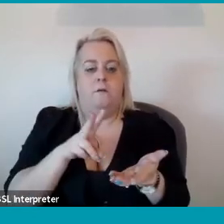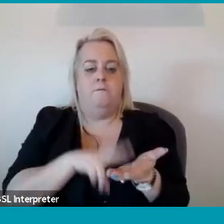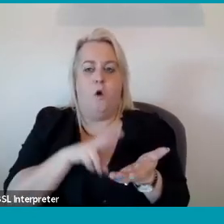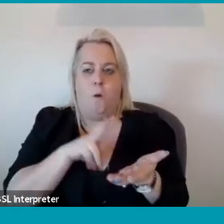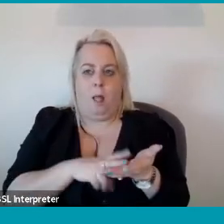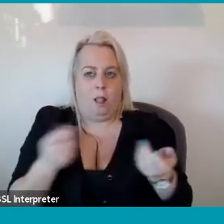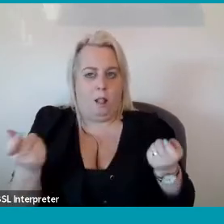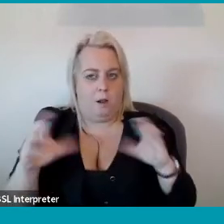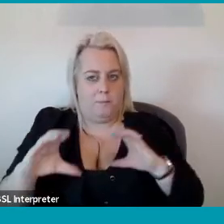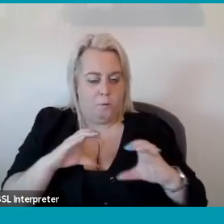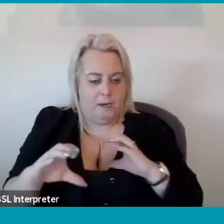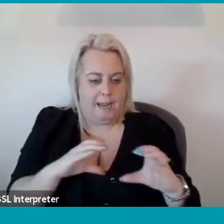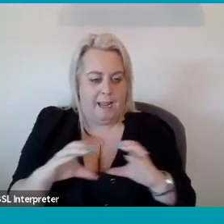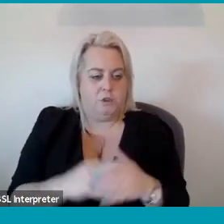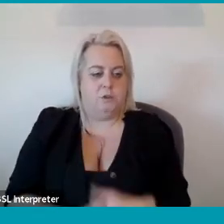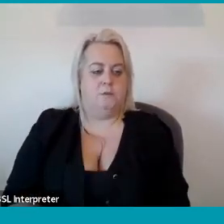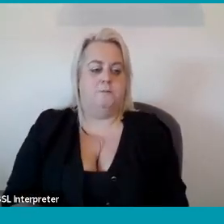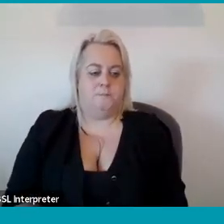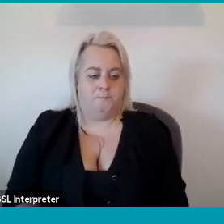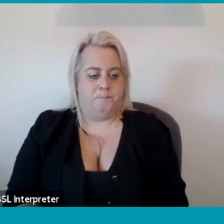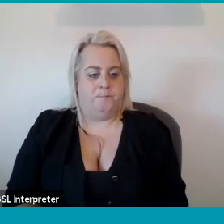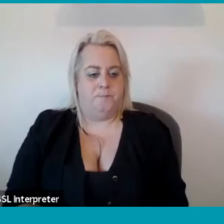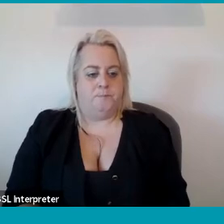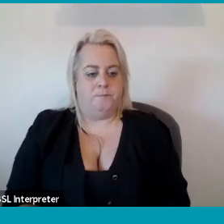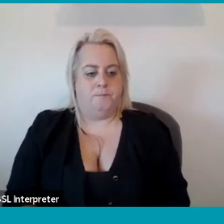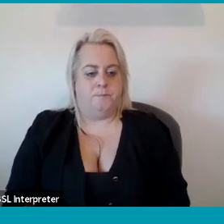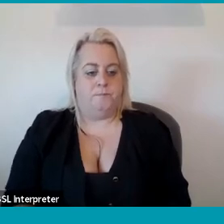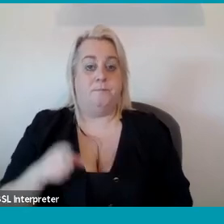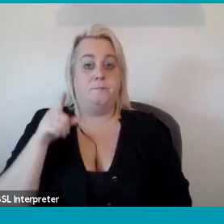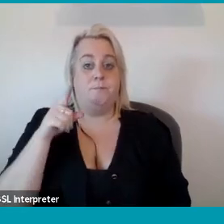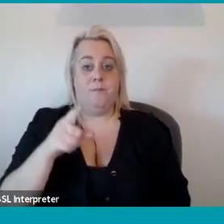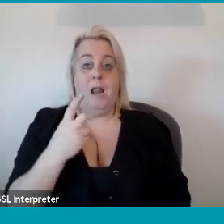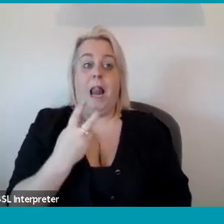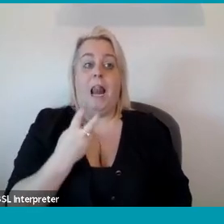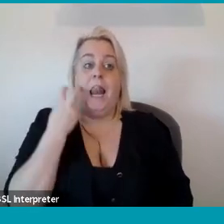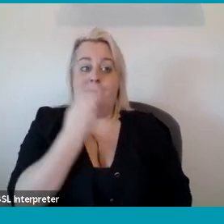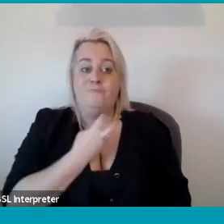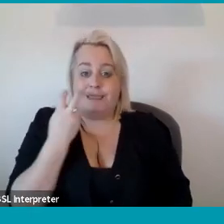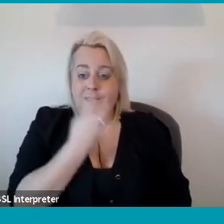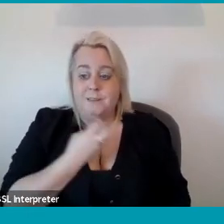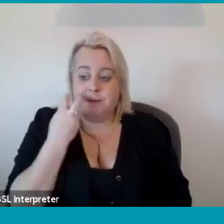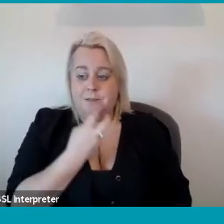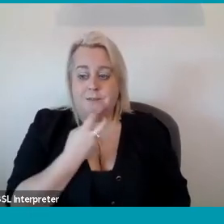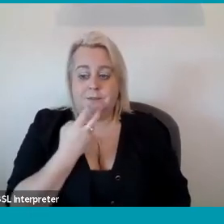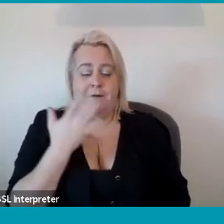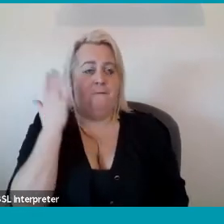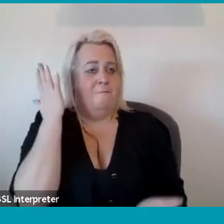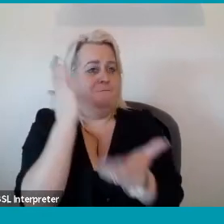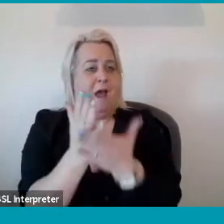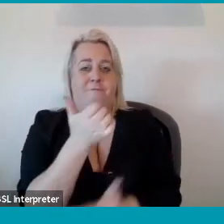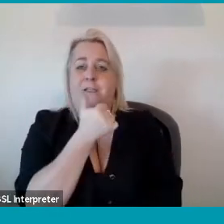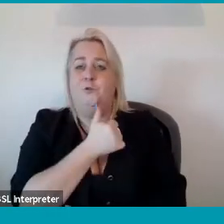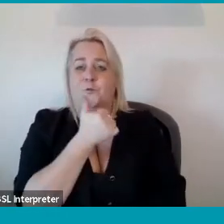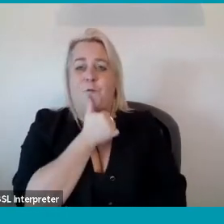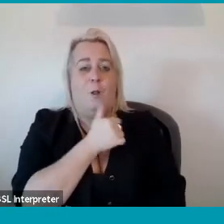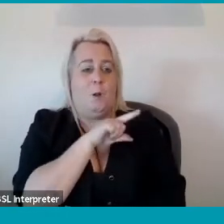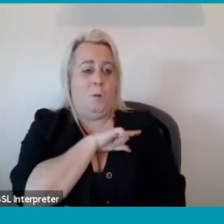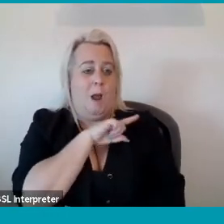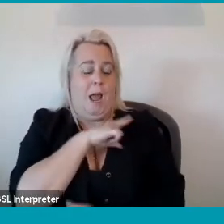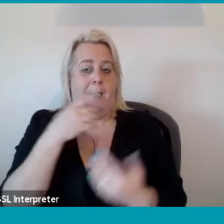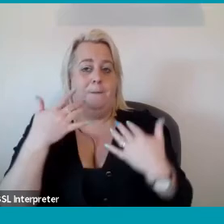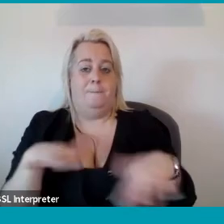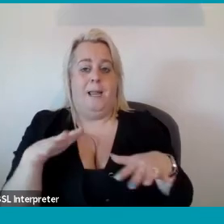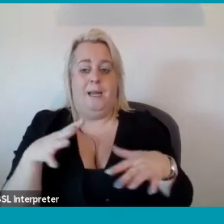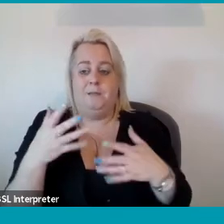hear. So that's great. Also, her being a lip reader is incredibly useful. We've gone to exhibitions before, and